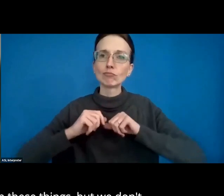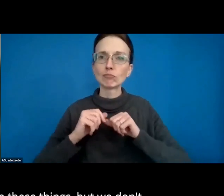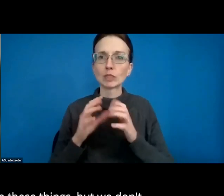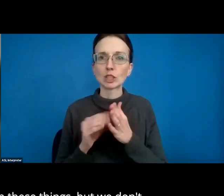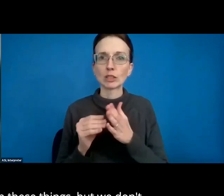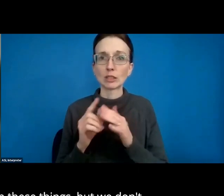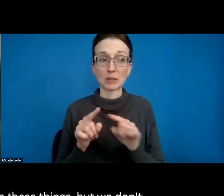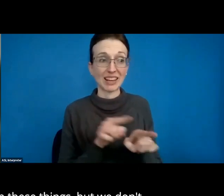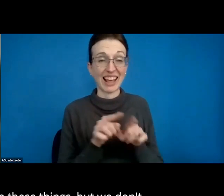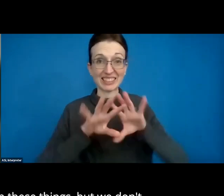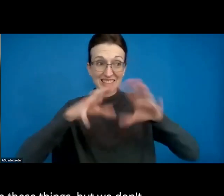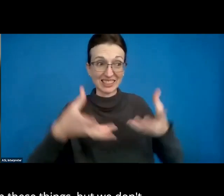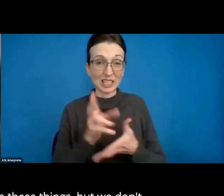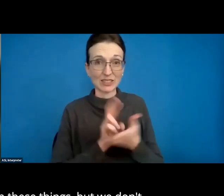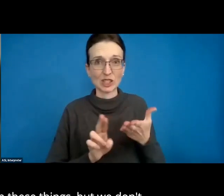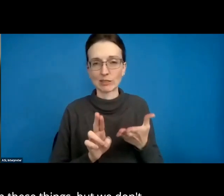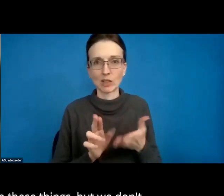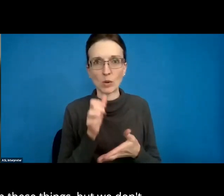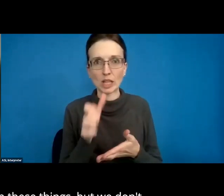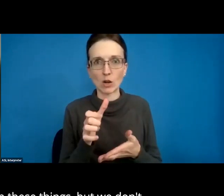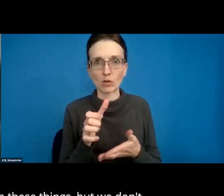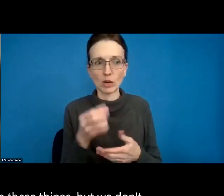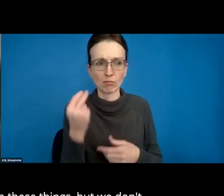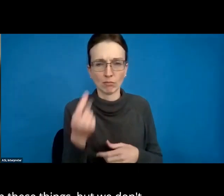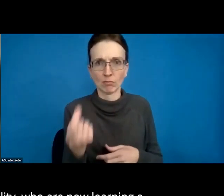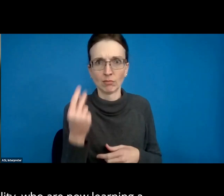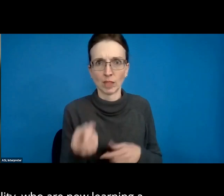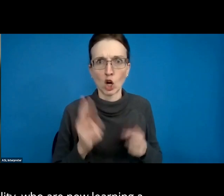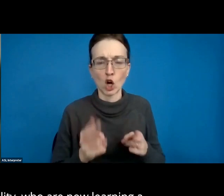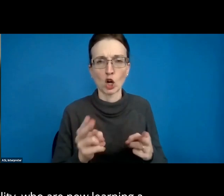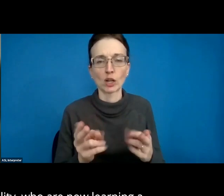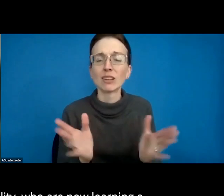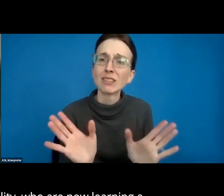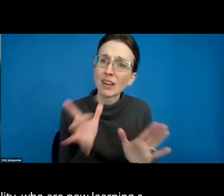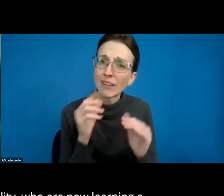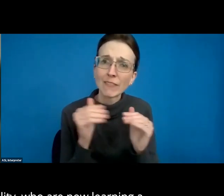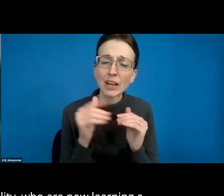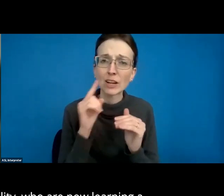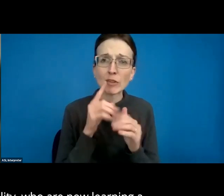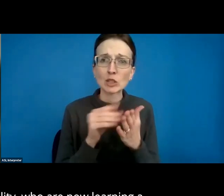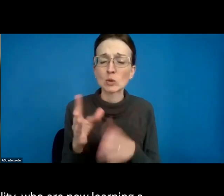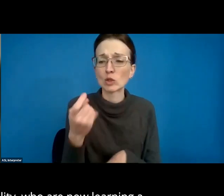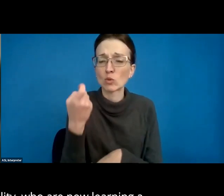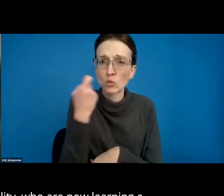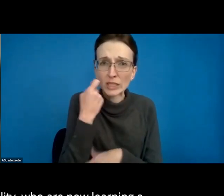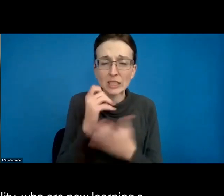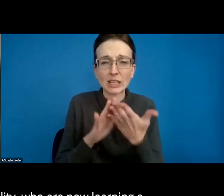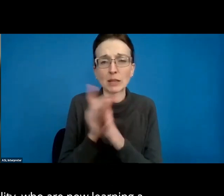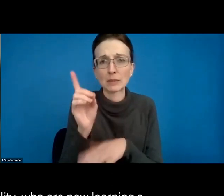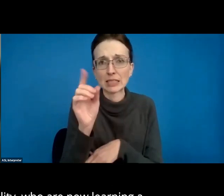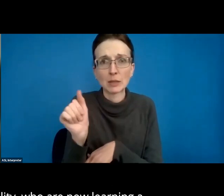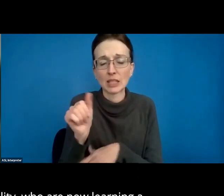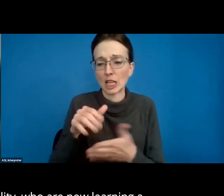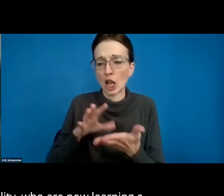as a university. And that's not fair for students who are new to their disability, who are now learning a new way